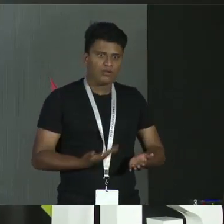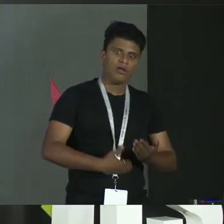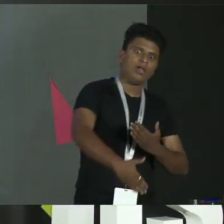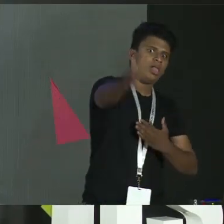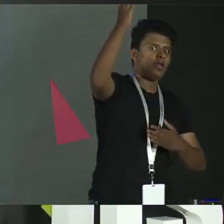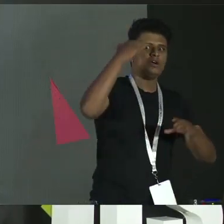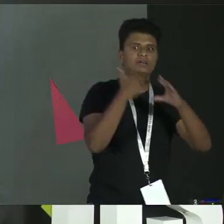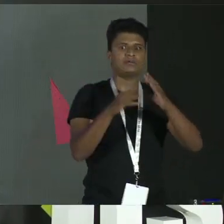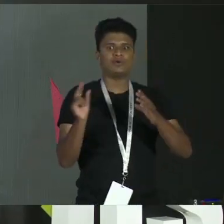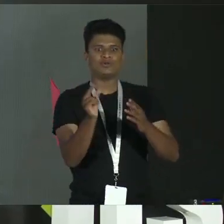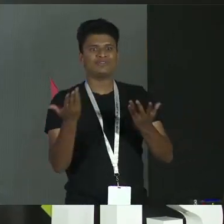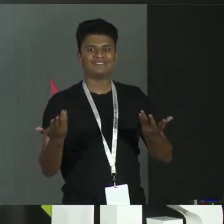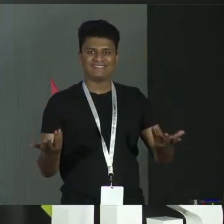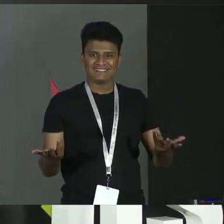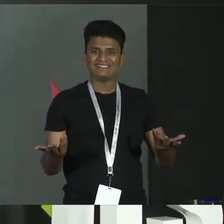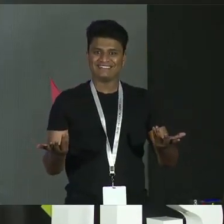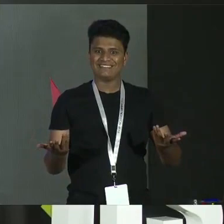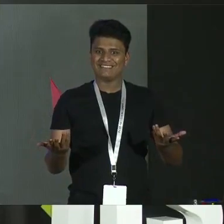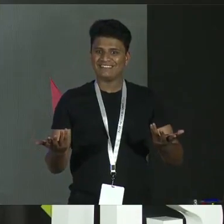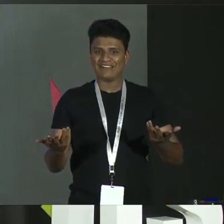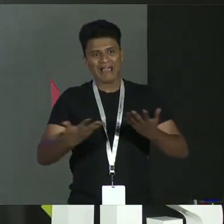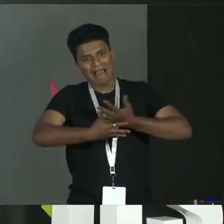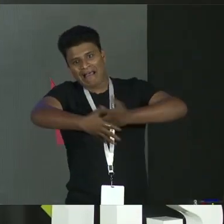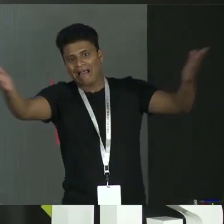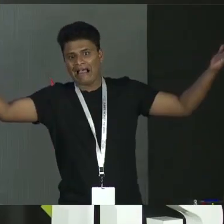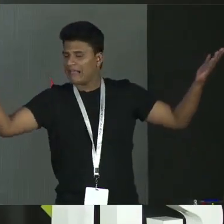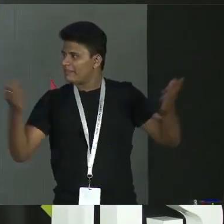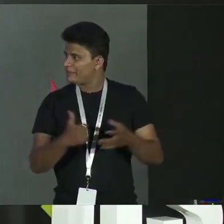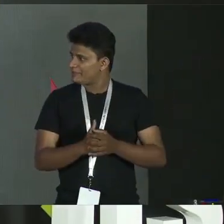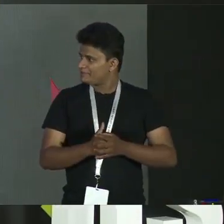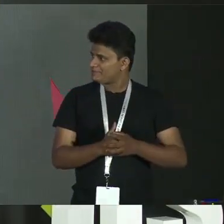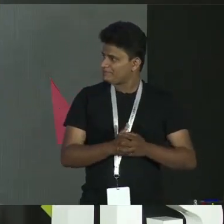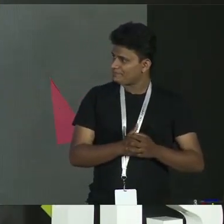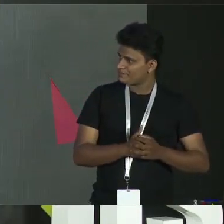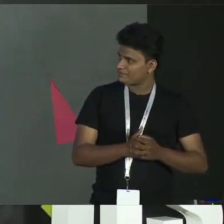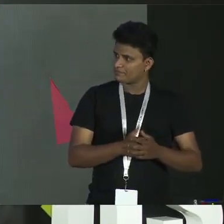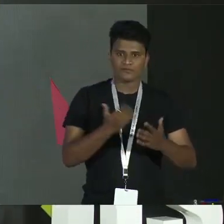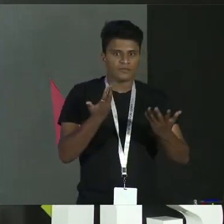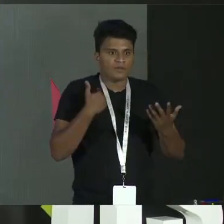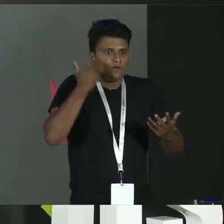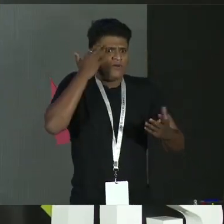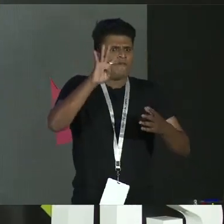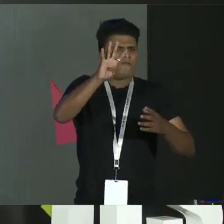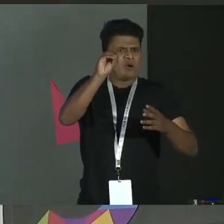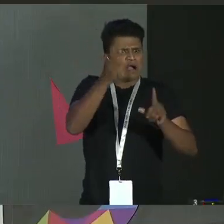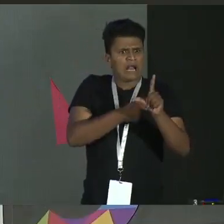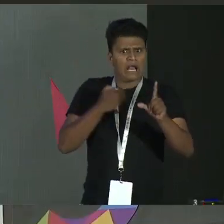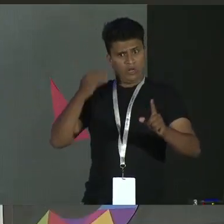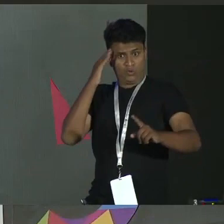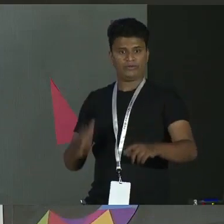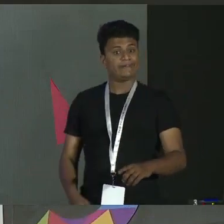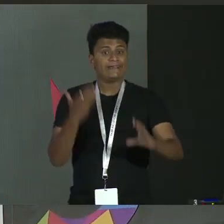email. And we didn't know about email 40 years ago.